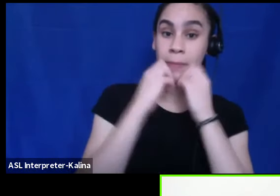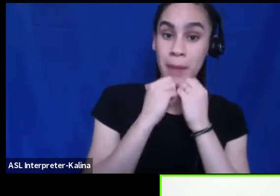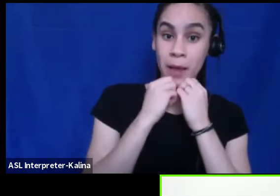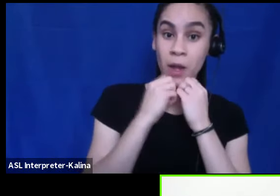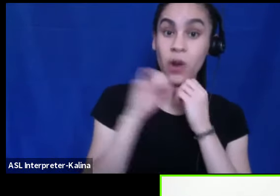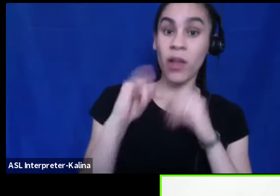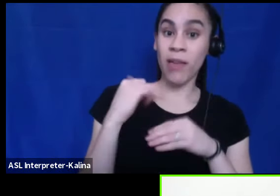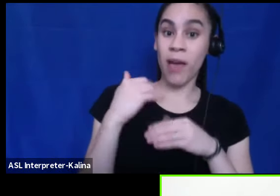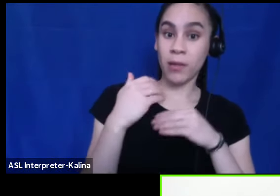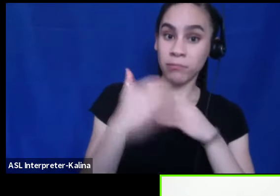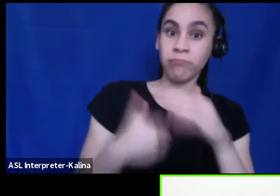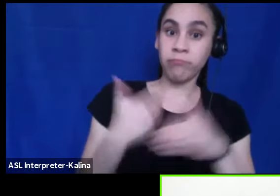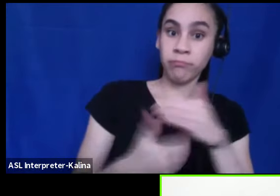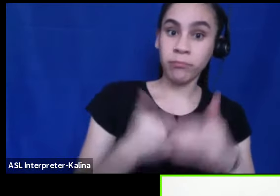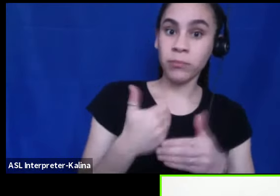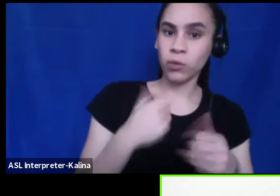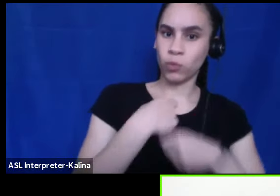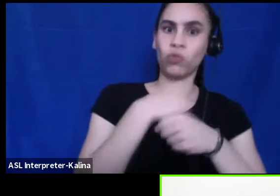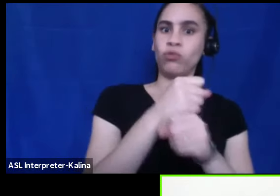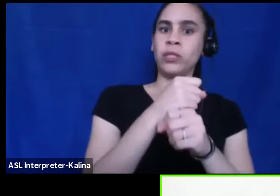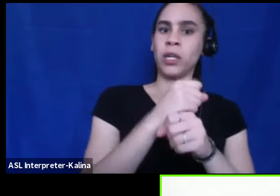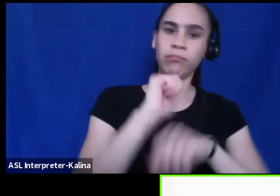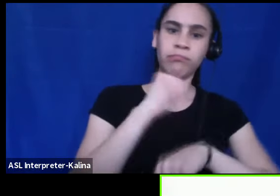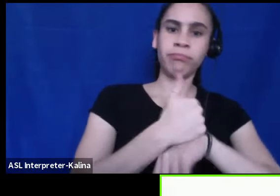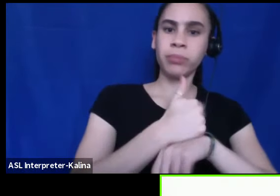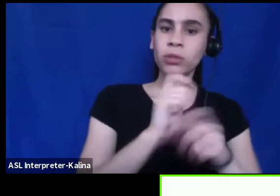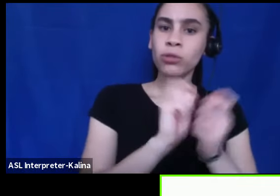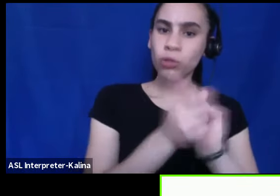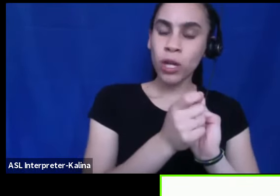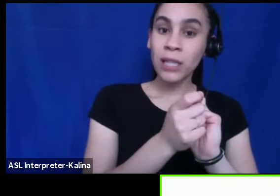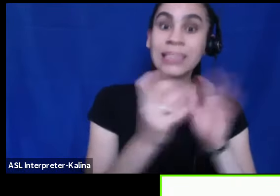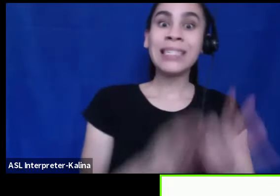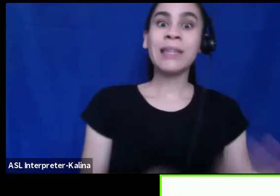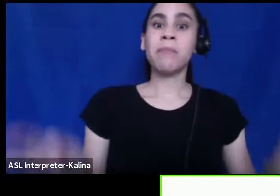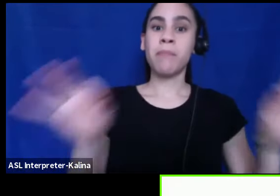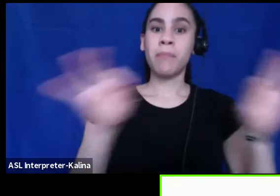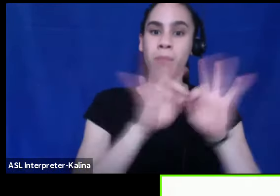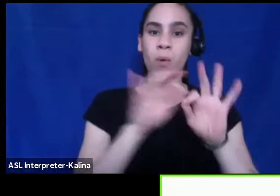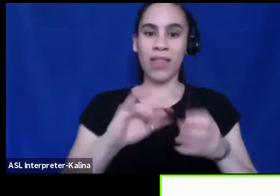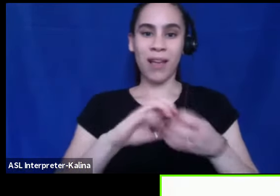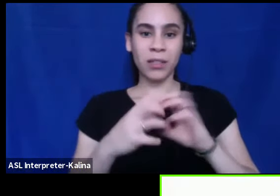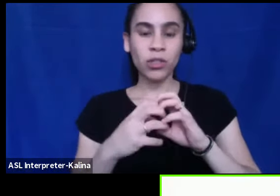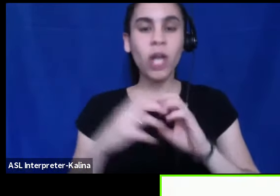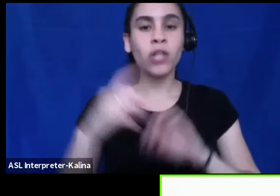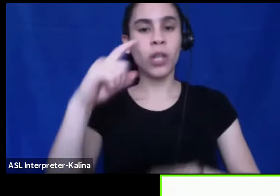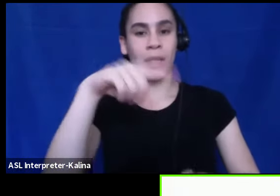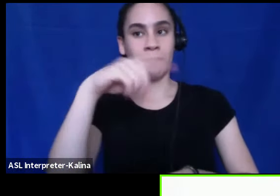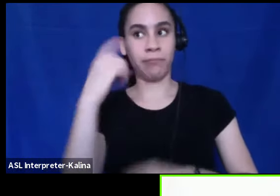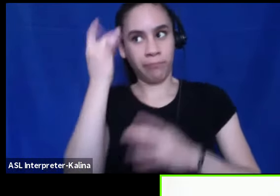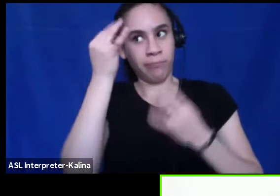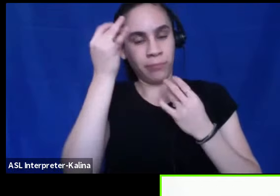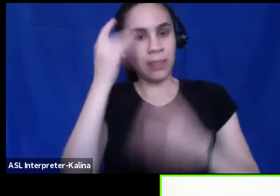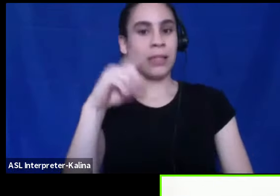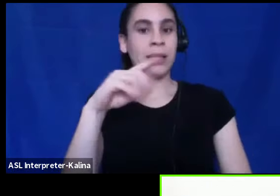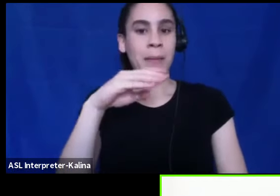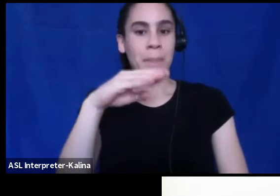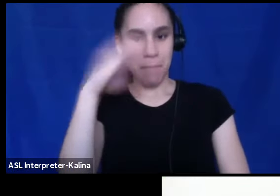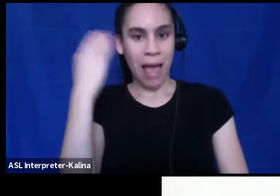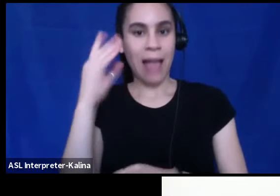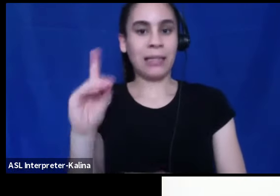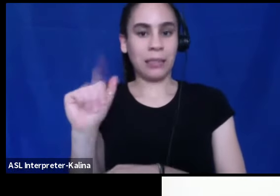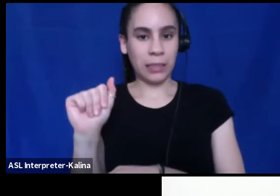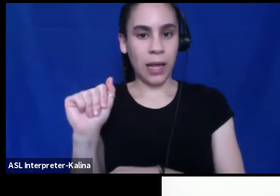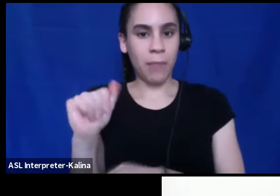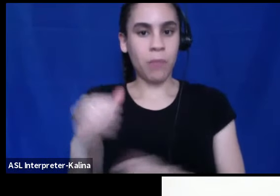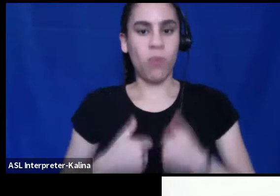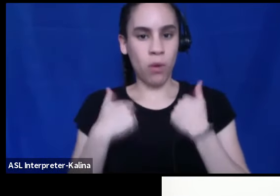create change, I think it's also important in that intersectionality to think about Black disabled lives as well. Absolutely.